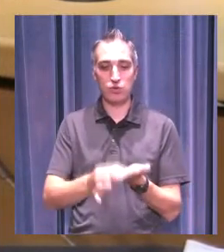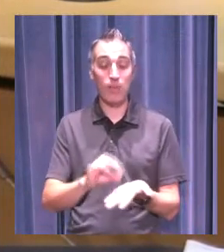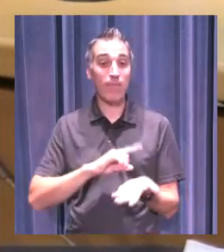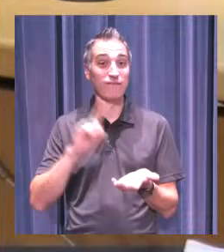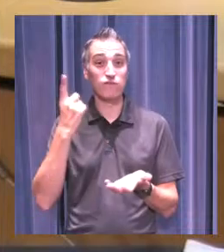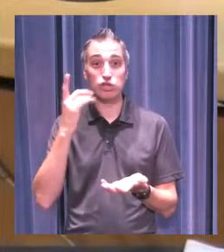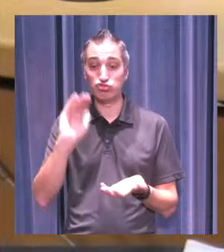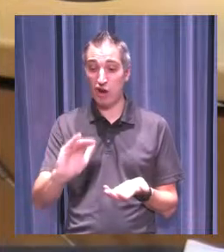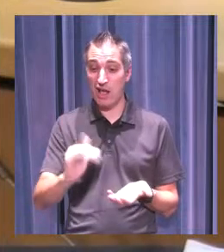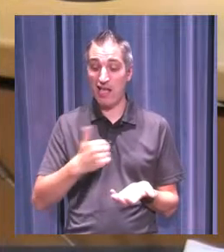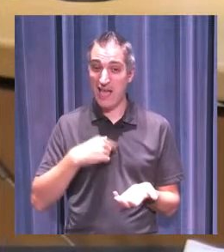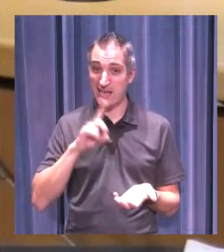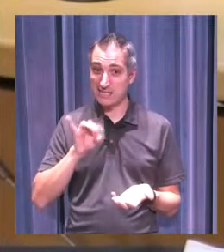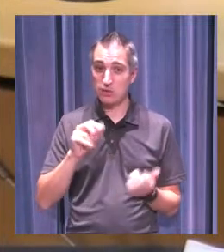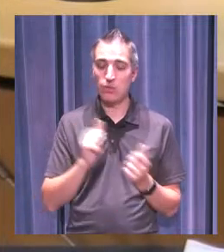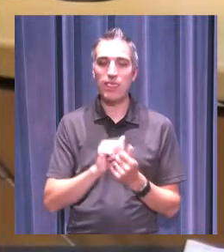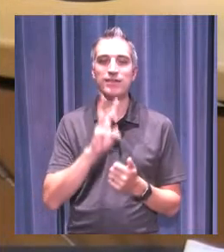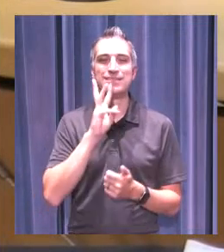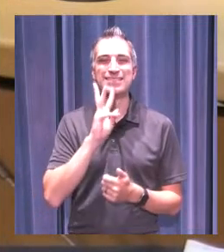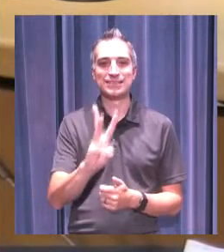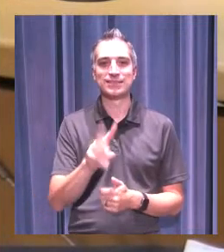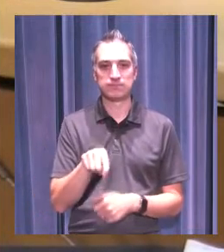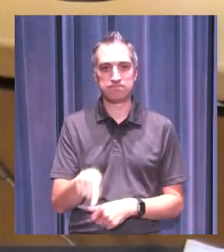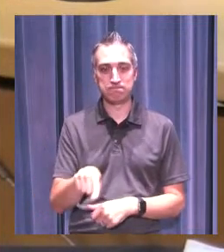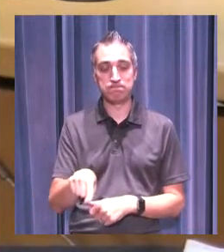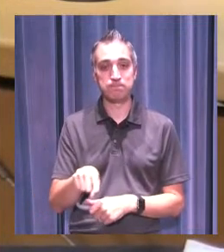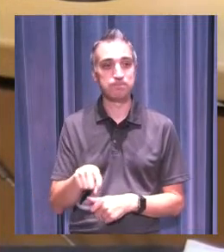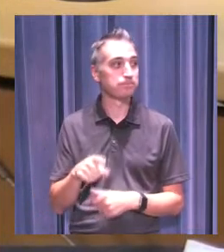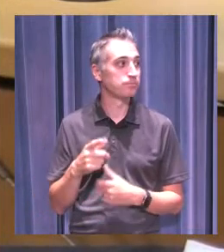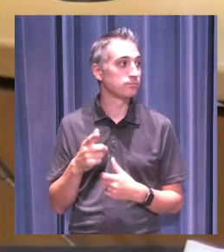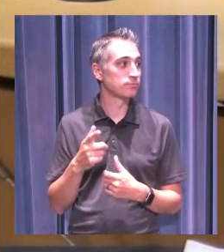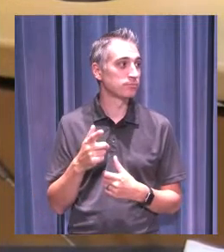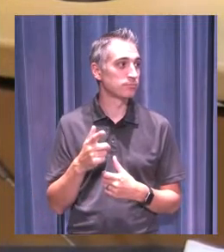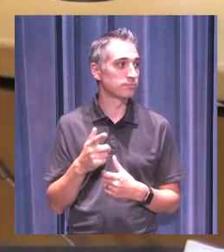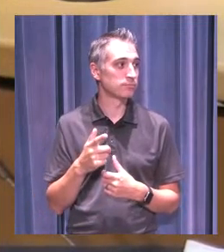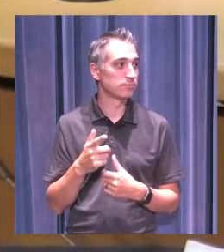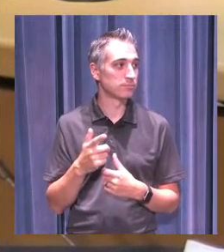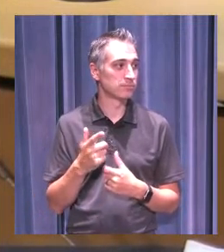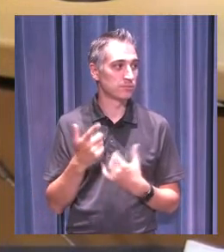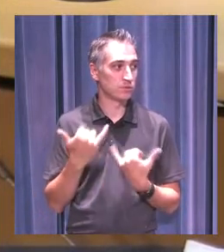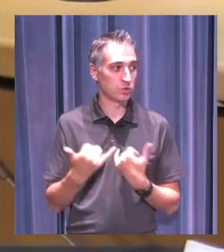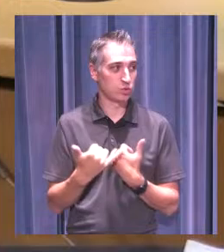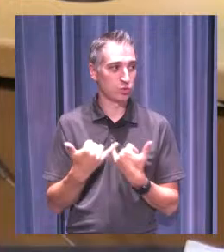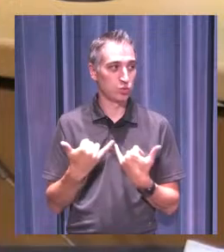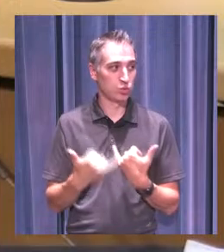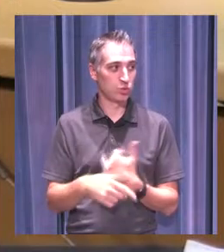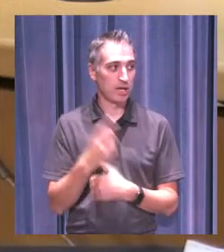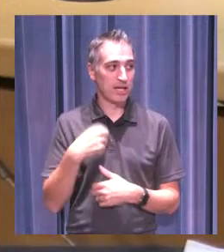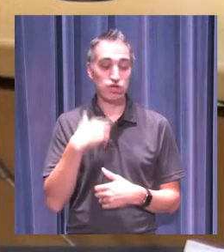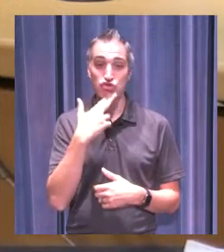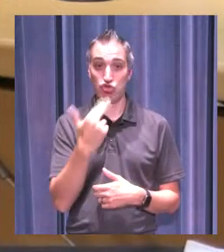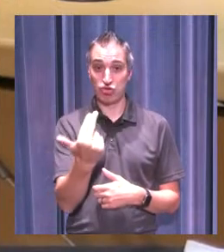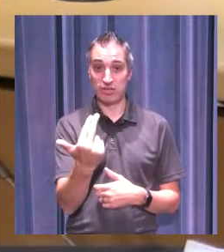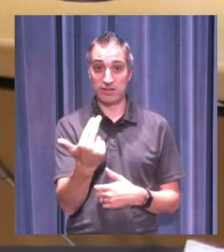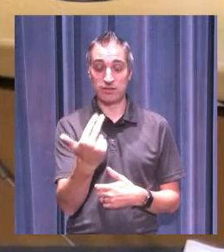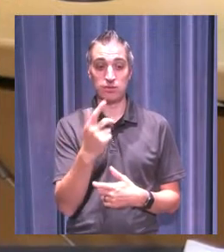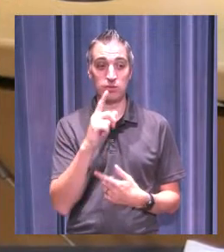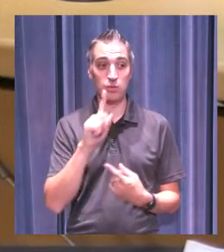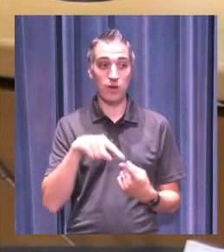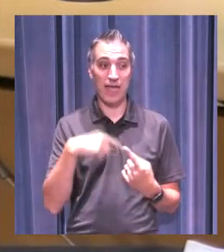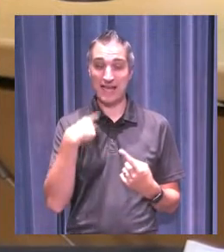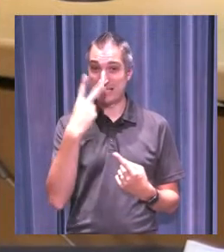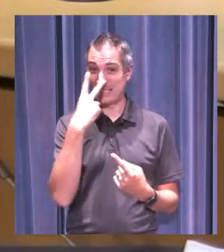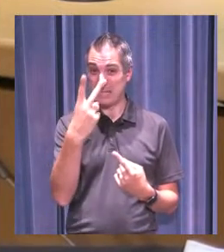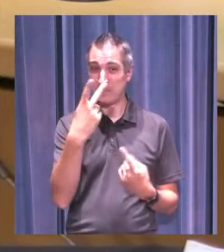with was 6 years old. He's 13 today. When I see him, he will